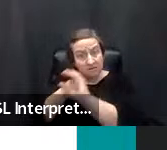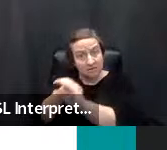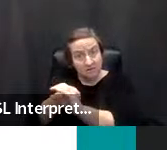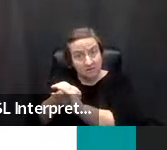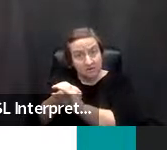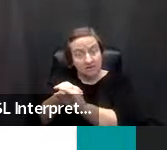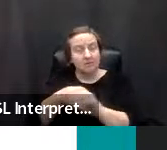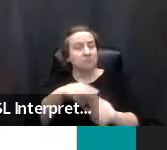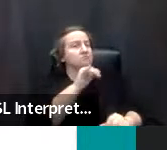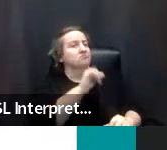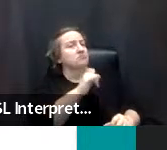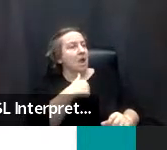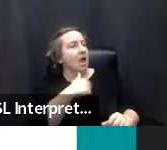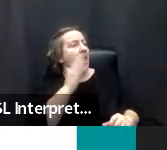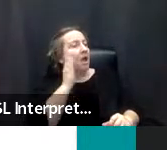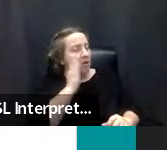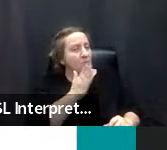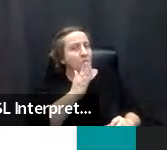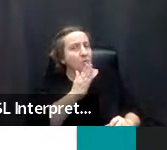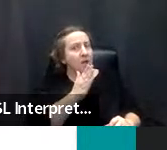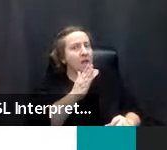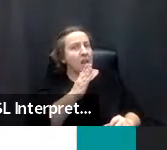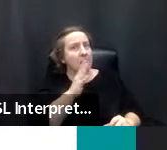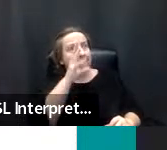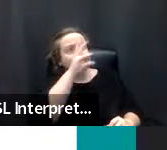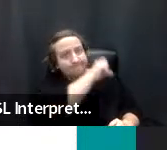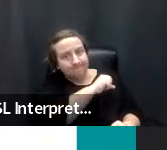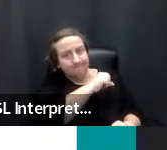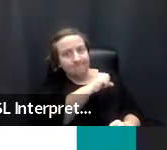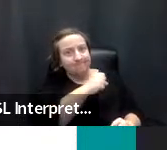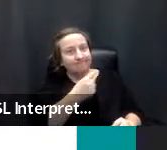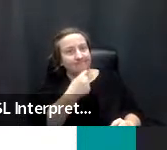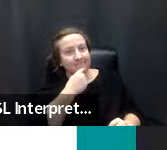I will take a stab at that by saying,